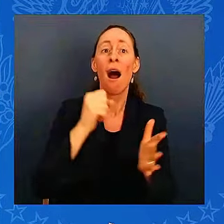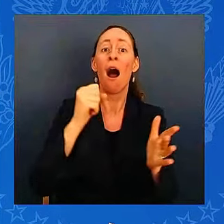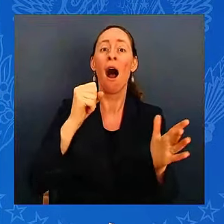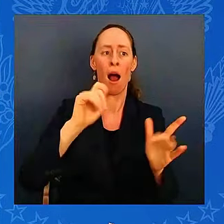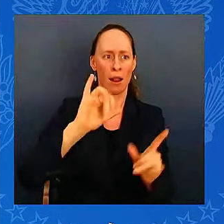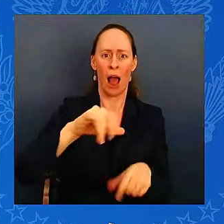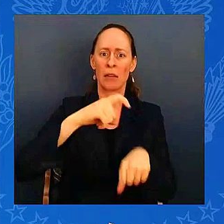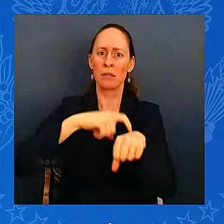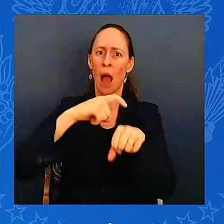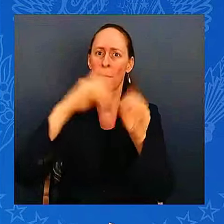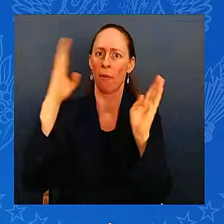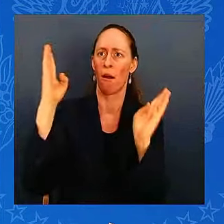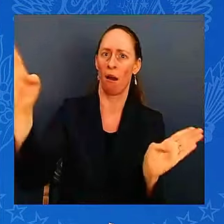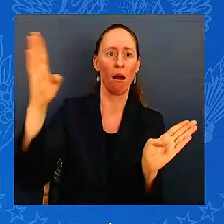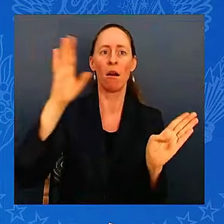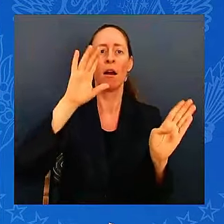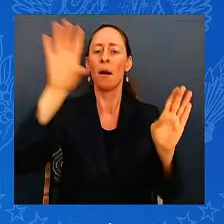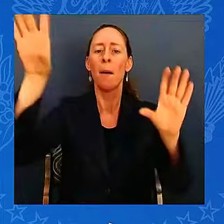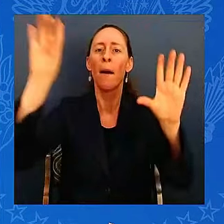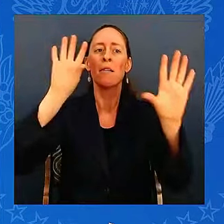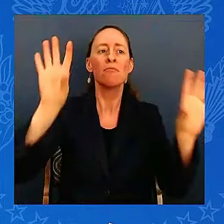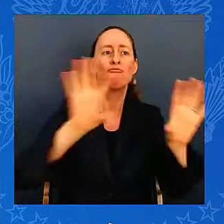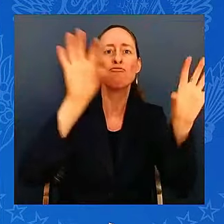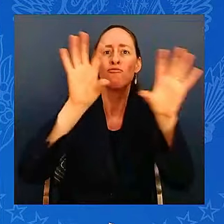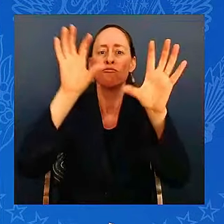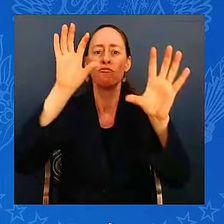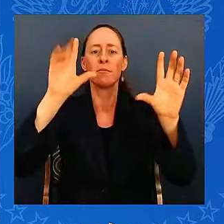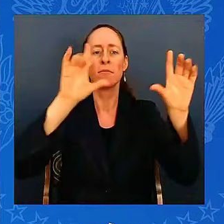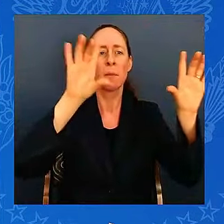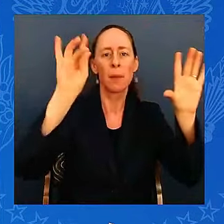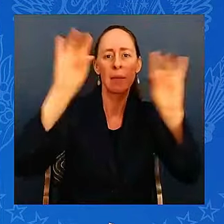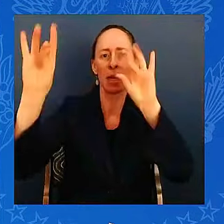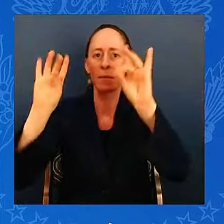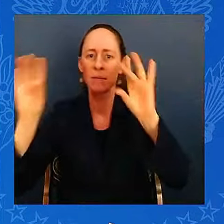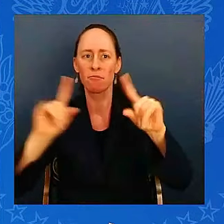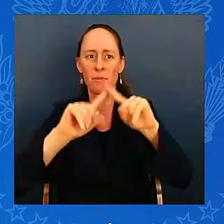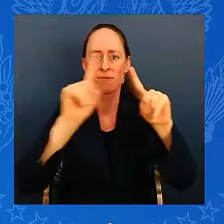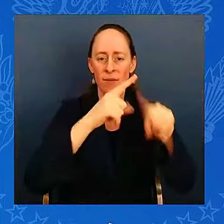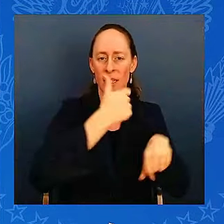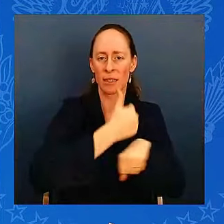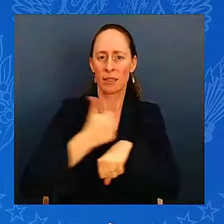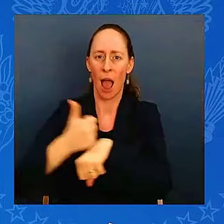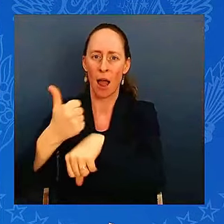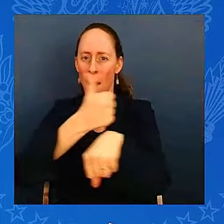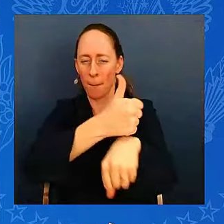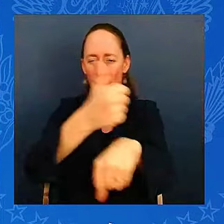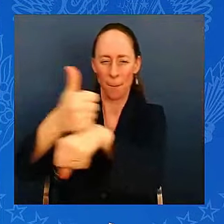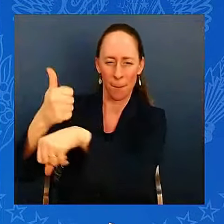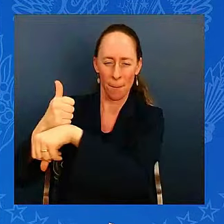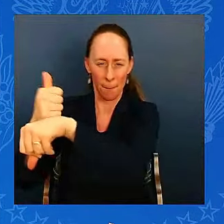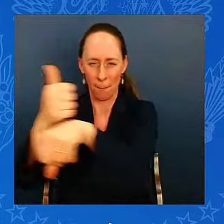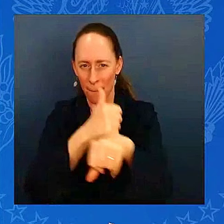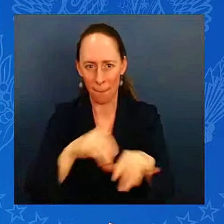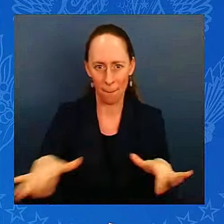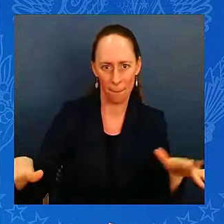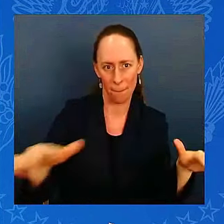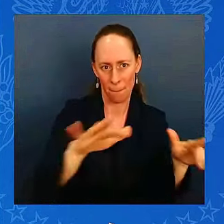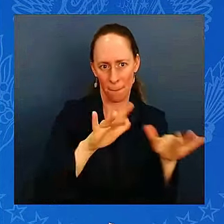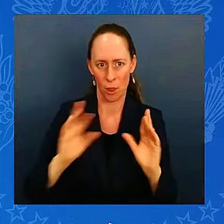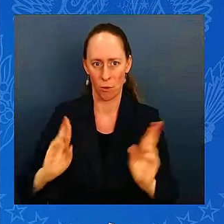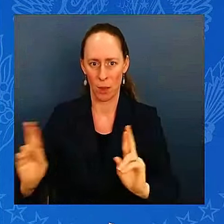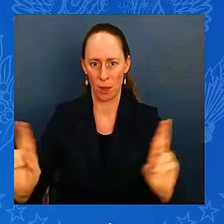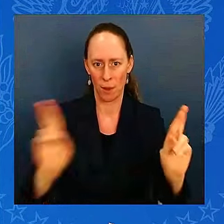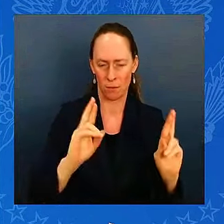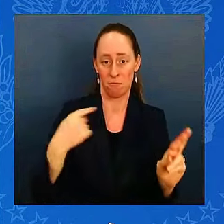what rug, the things you want in your office. And I said I only wanted a couple things. I wanted to make sure I had the Resolute desk, and I